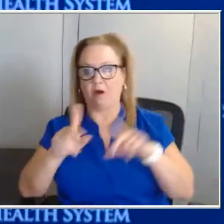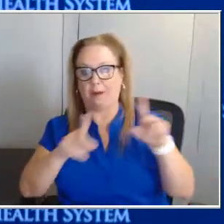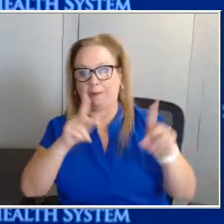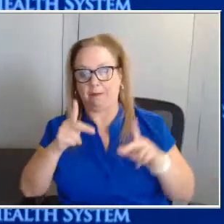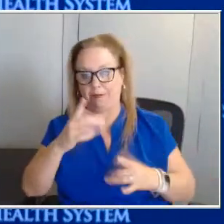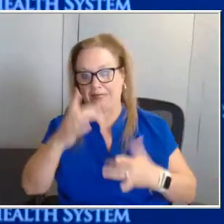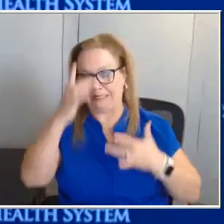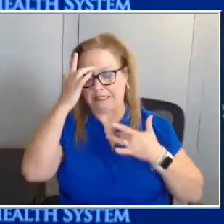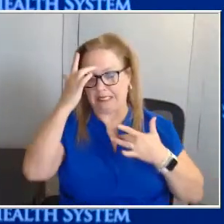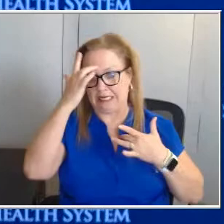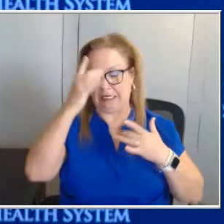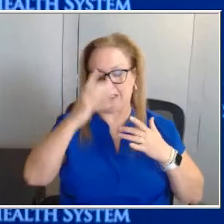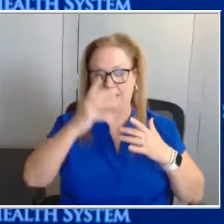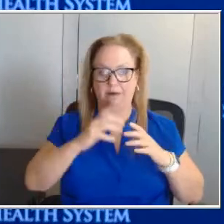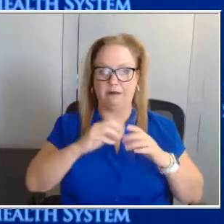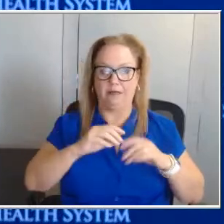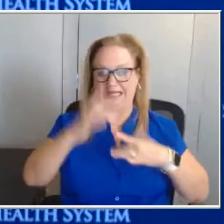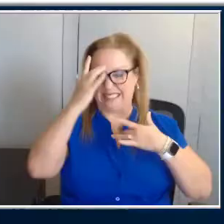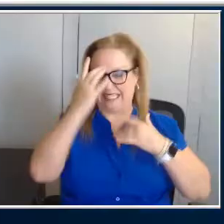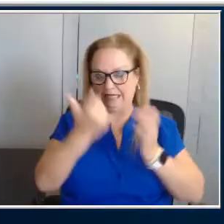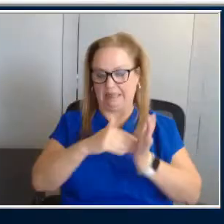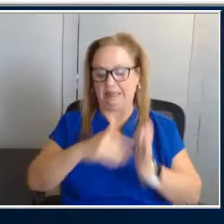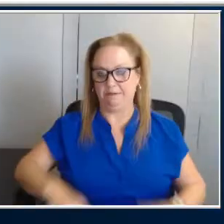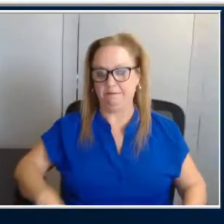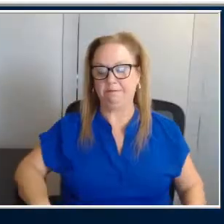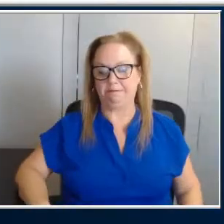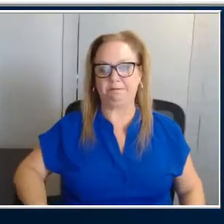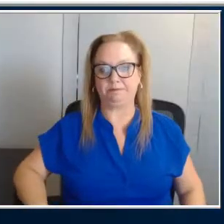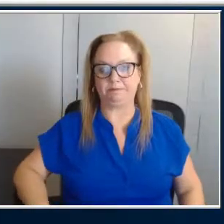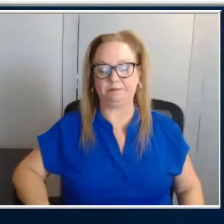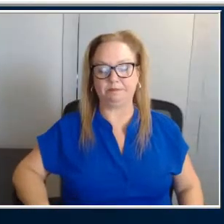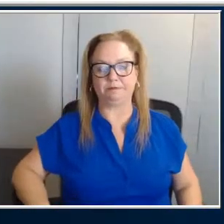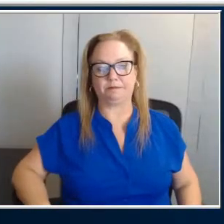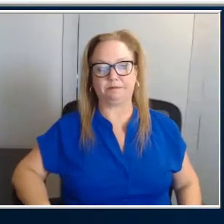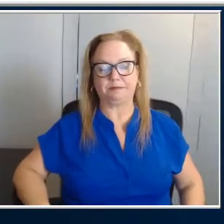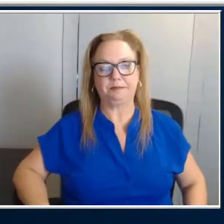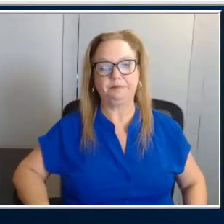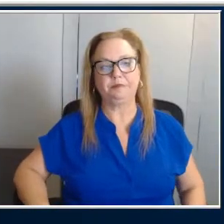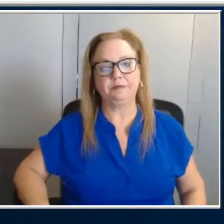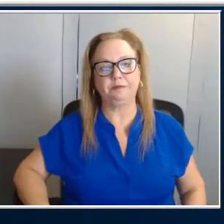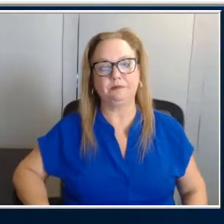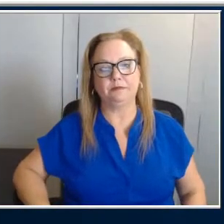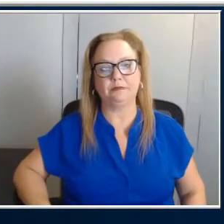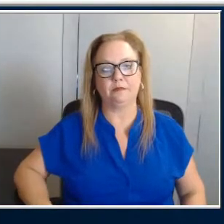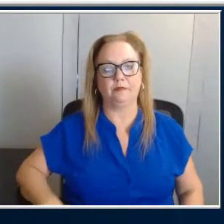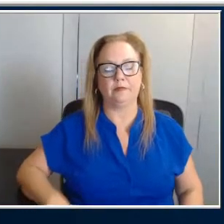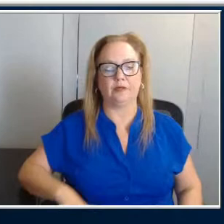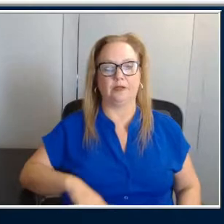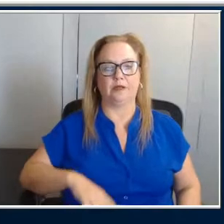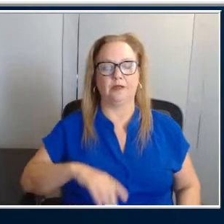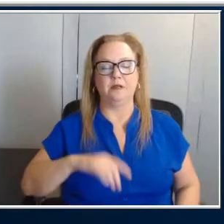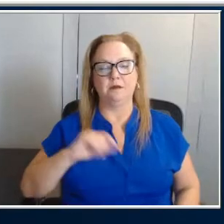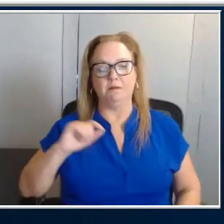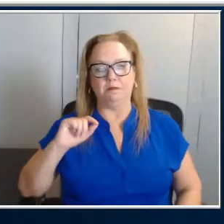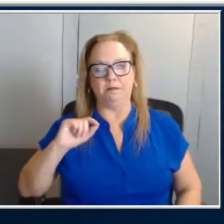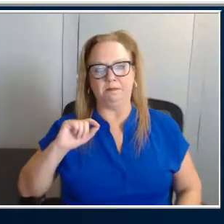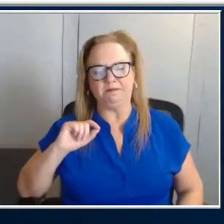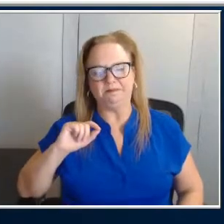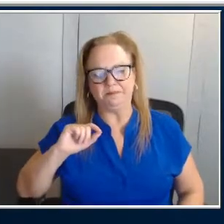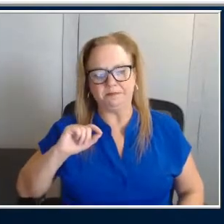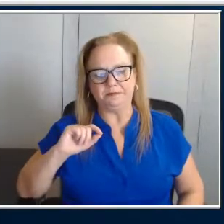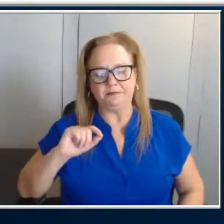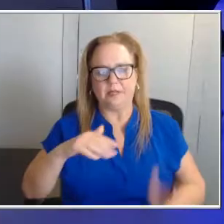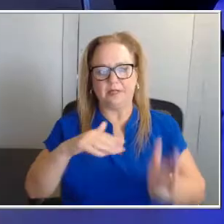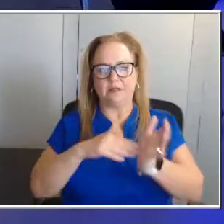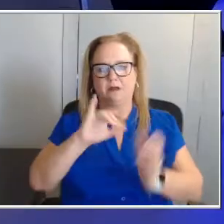and reinfected? Things of that nature. So history actually does matter. So what does? History actually matters. Yeah, sure there you does. go. Yeah. All right, Dr.